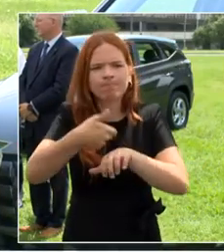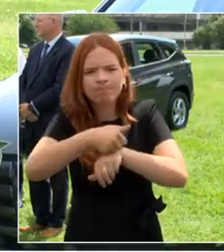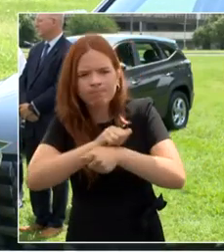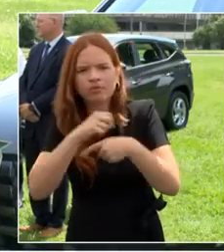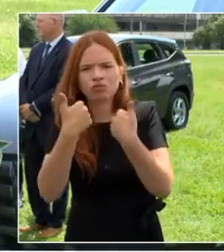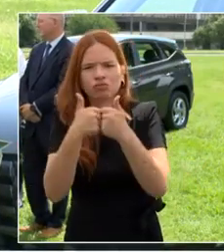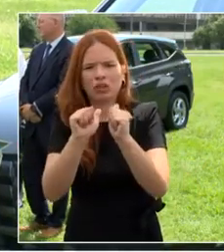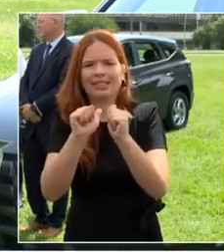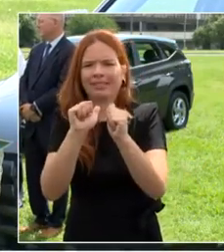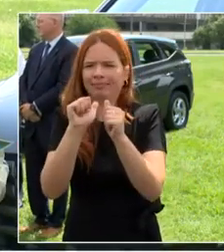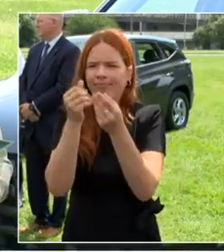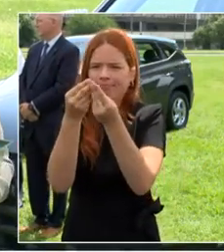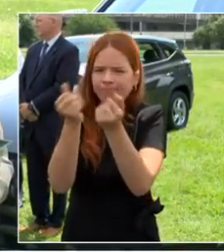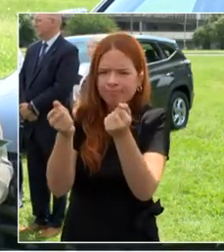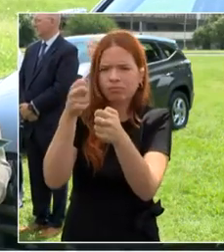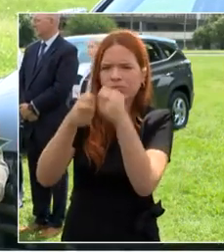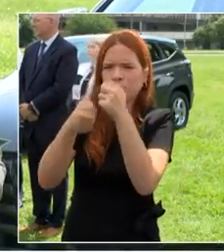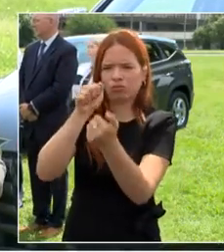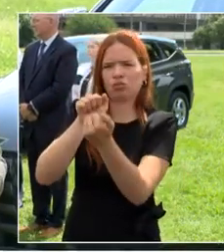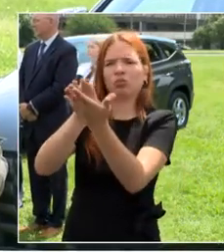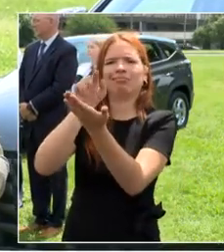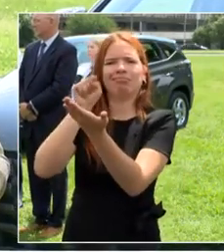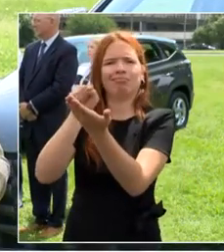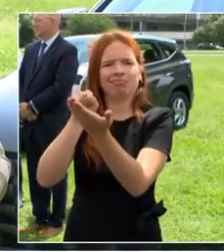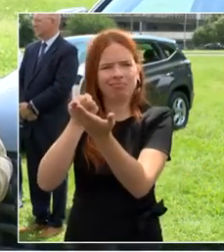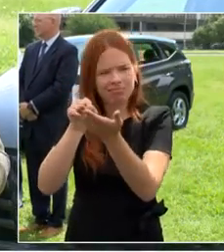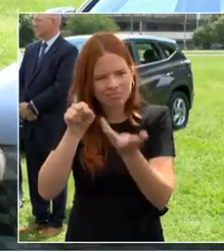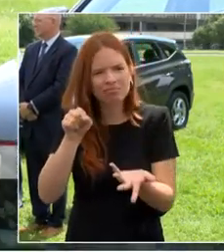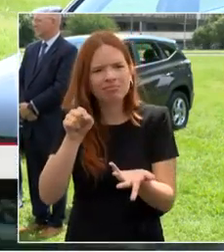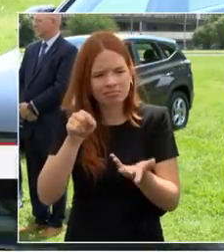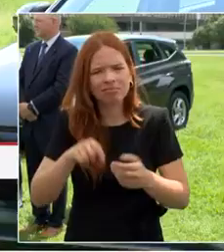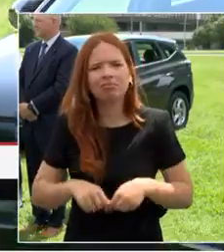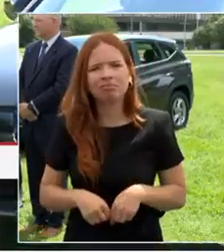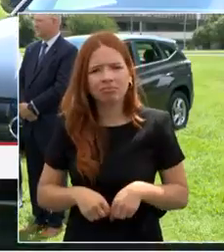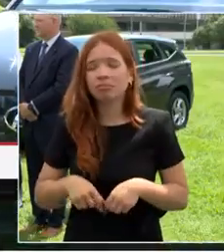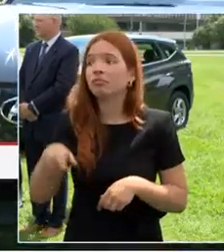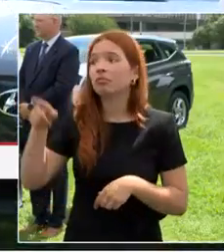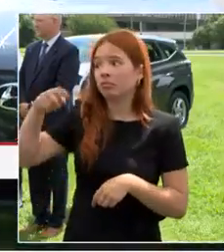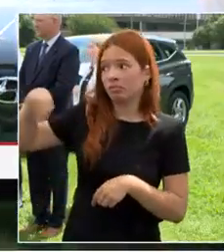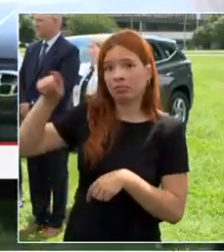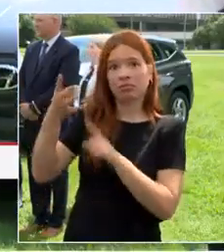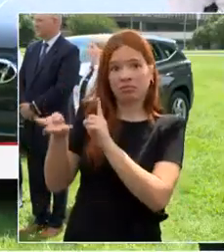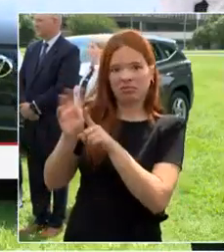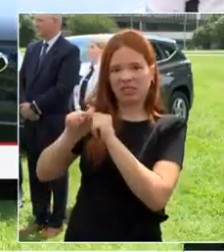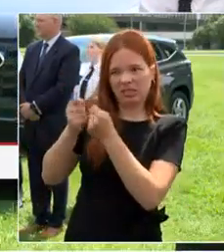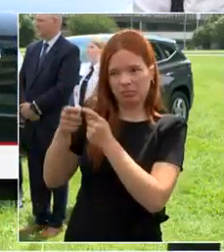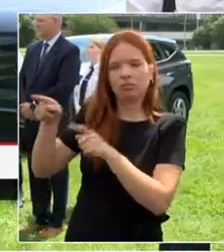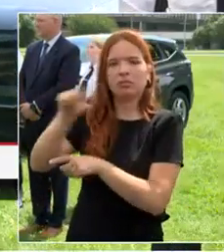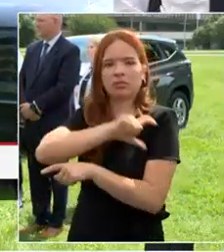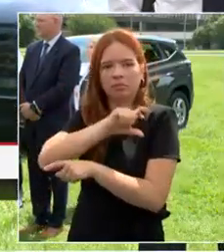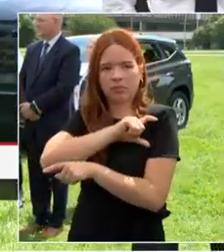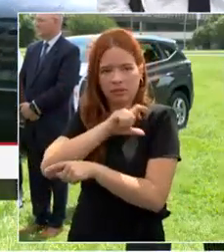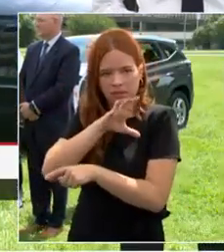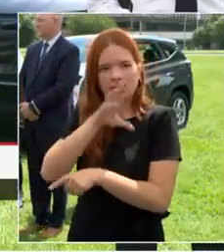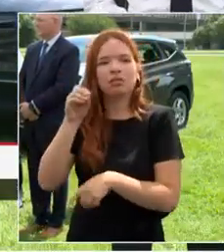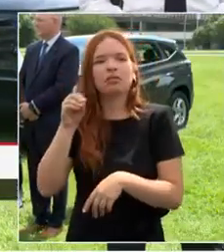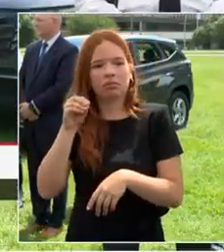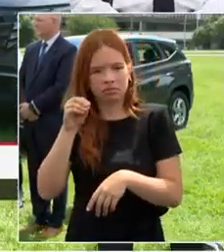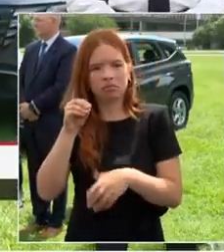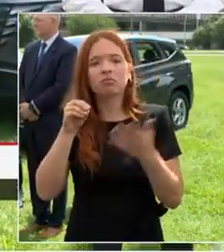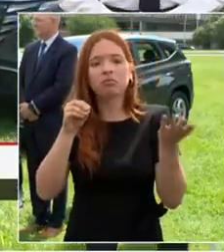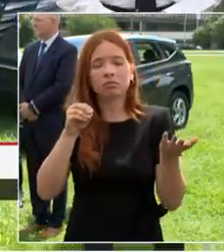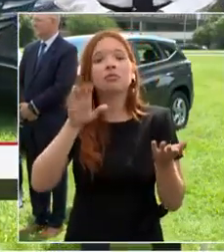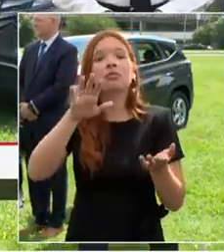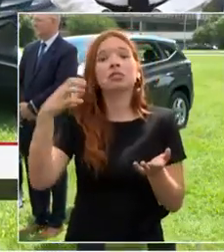by members of my public safety team, the Chief of Police, Pamela Smith, the Deputy Mayor for Public Safety